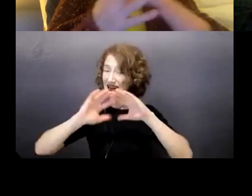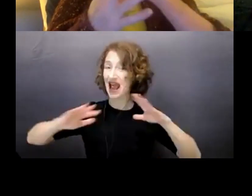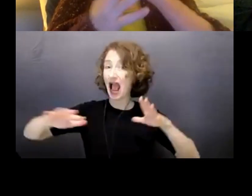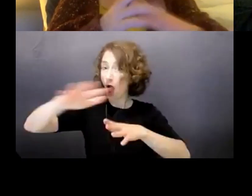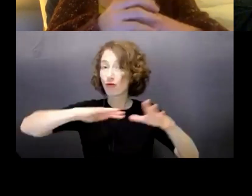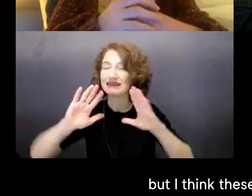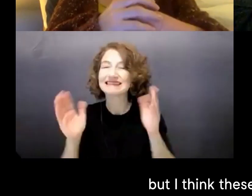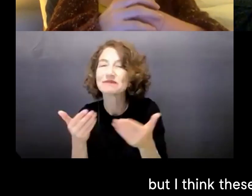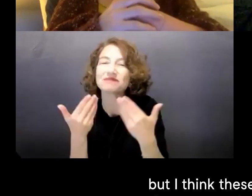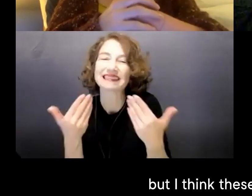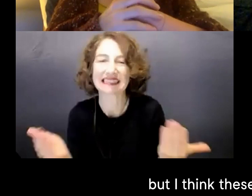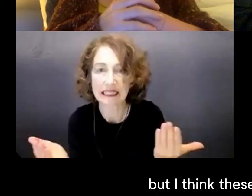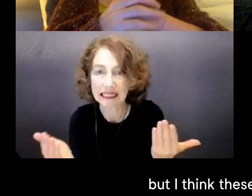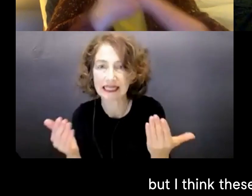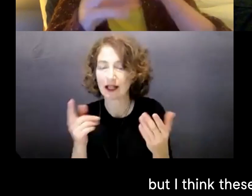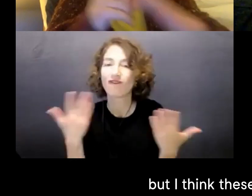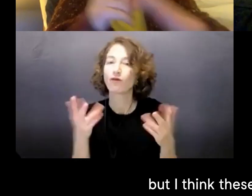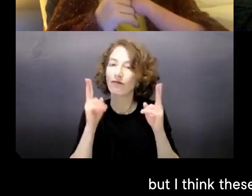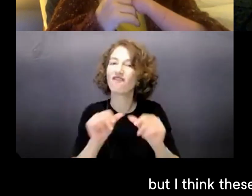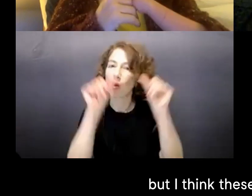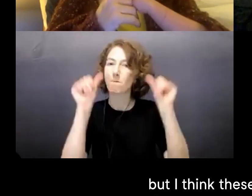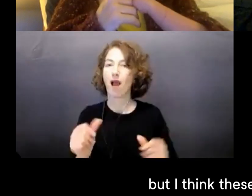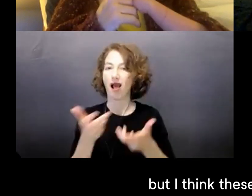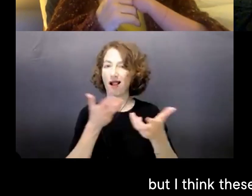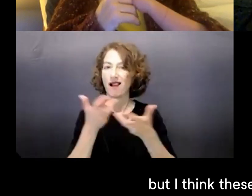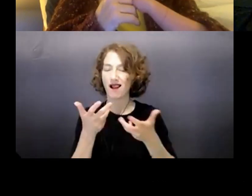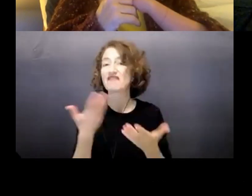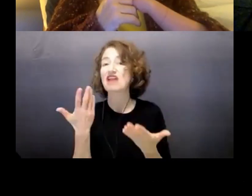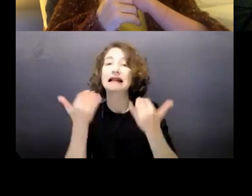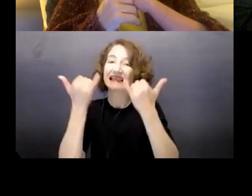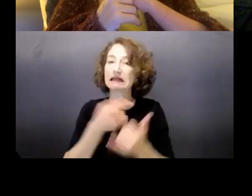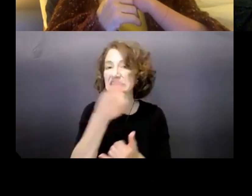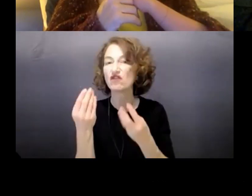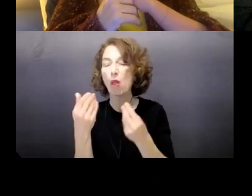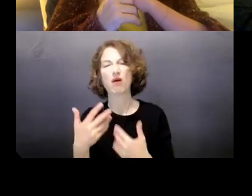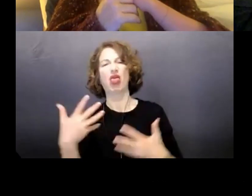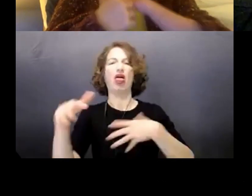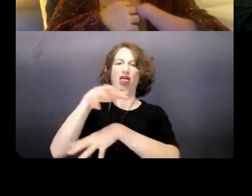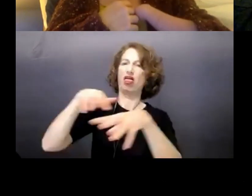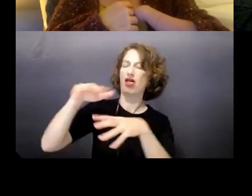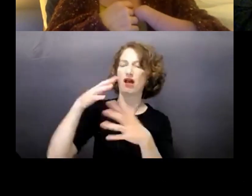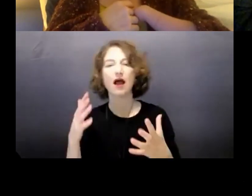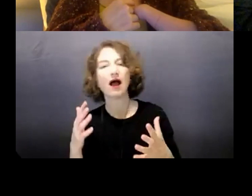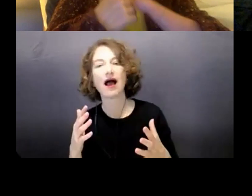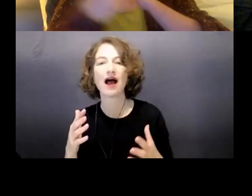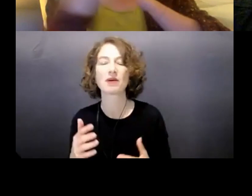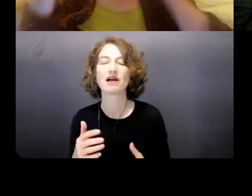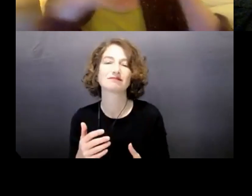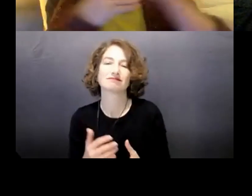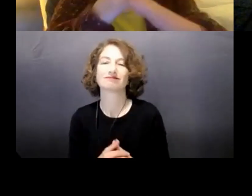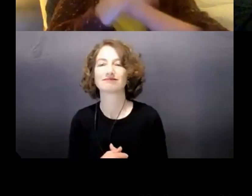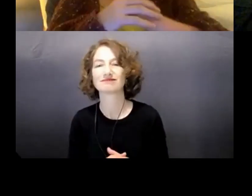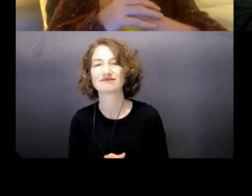feel messy. But I think these are often the conversations where, for me anyway, kind of